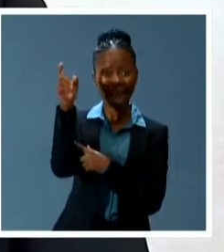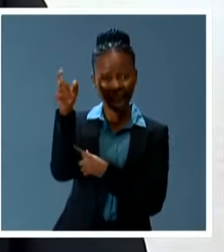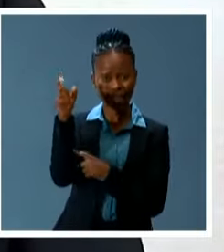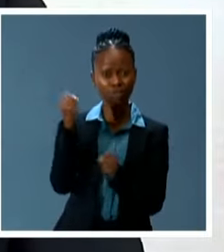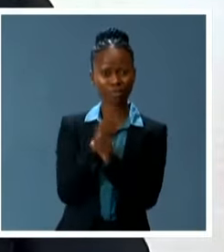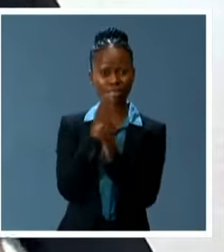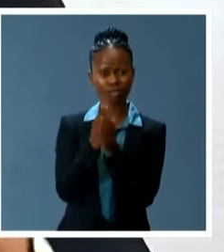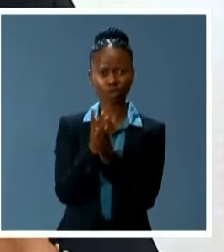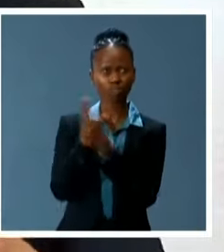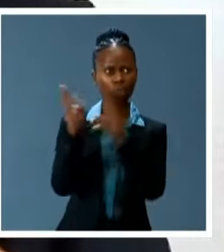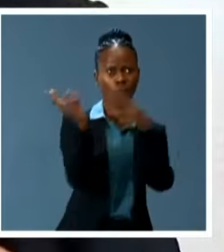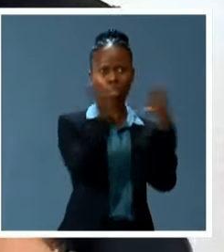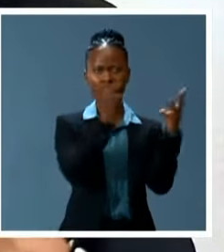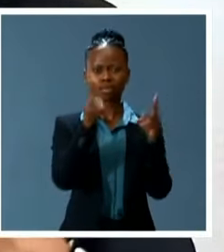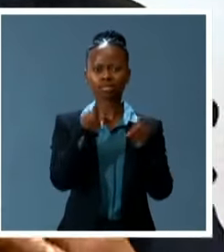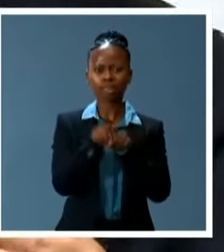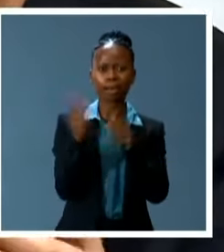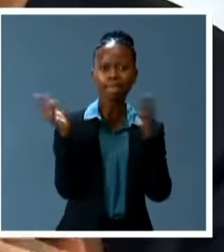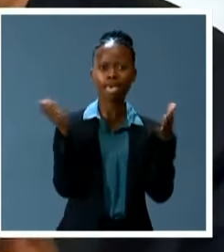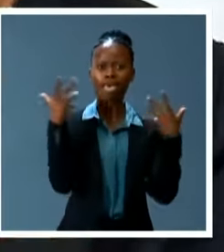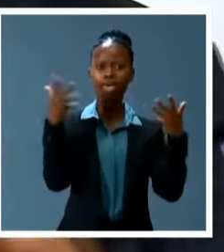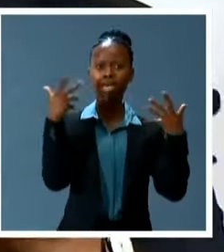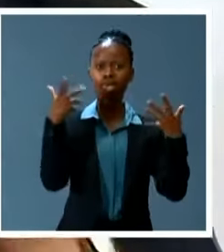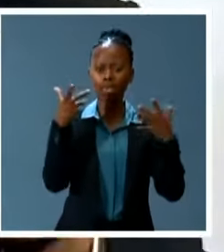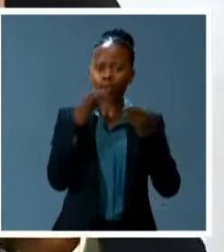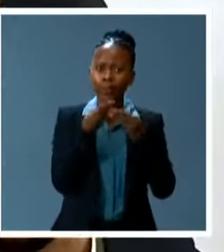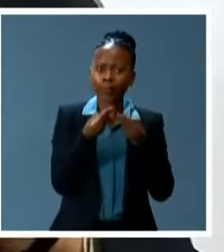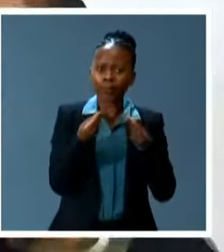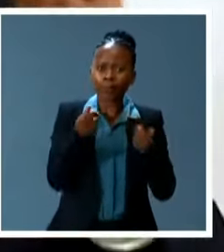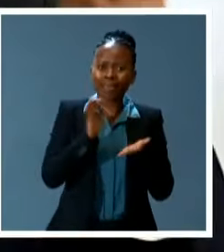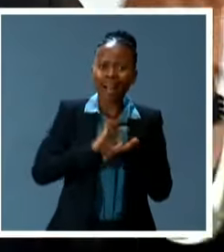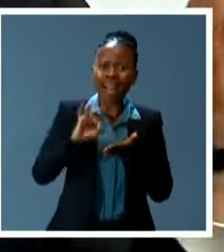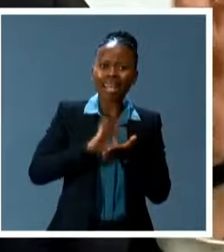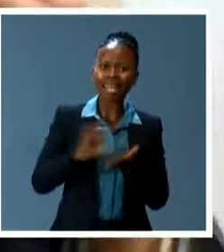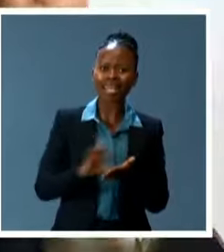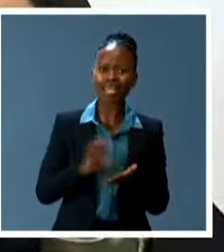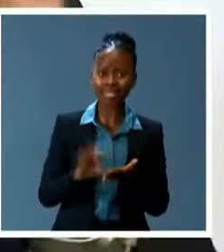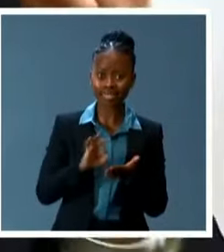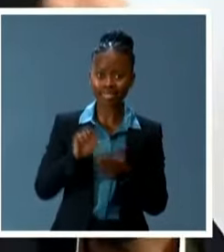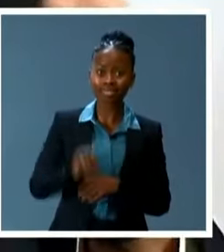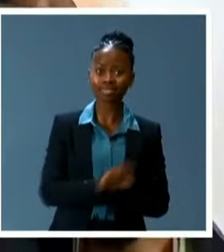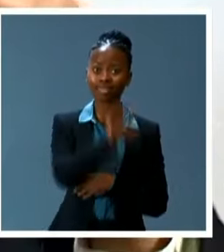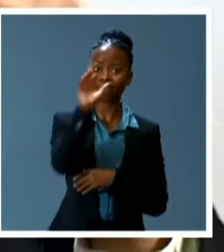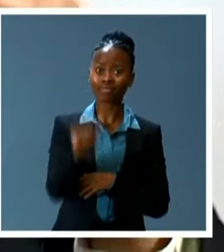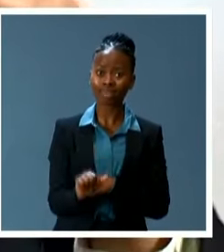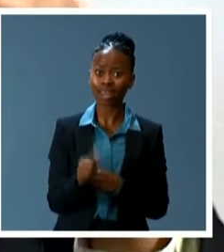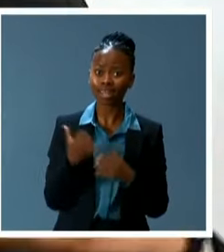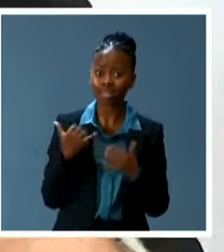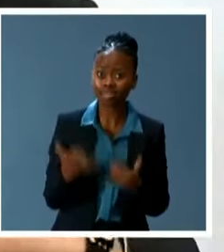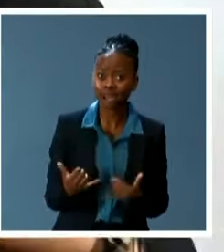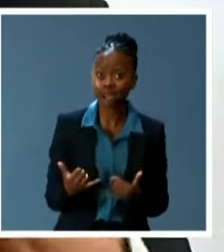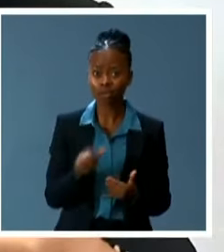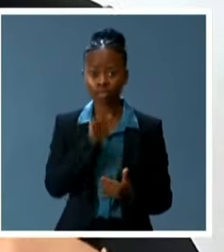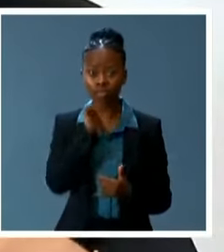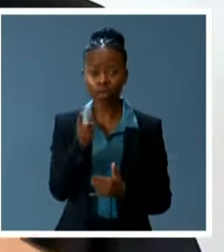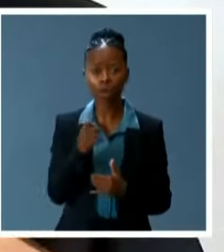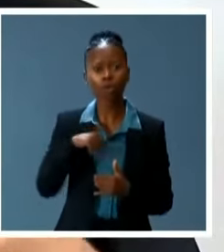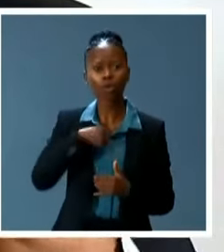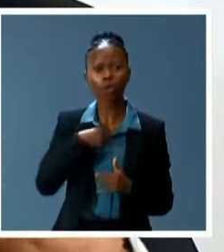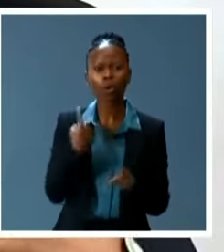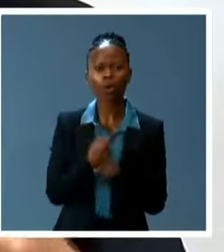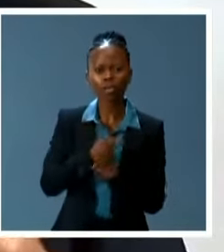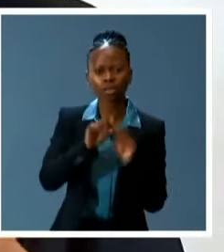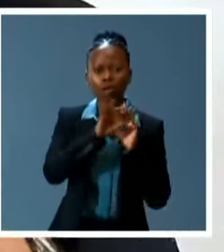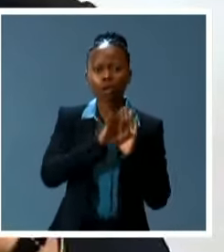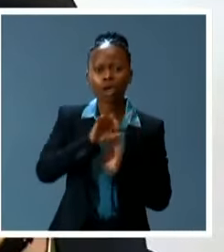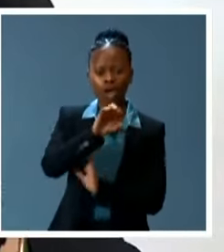the green economy. Of course, there are transitions that need to be addressed. South Africa has a legacy, and that legacy, of course, is based on coal. It takes time, it's complex,